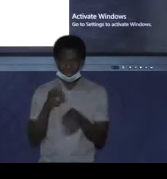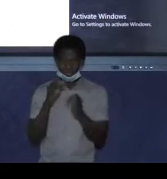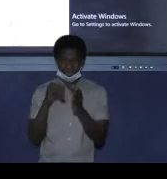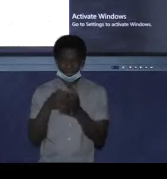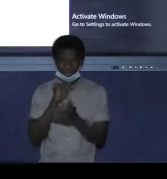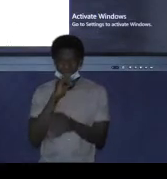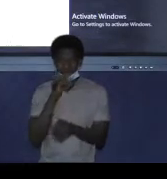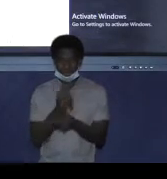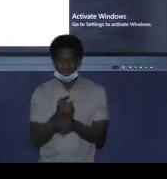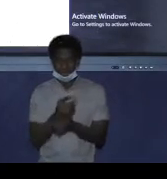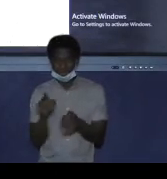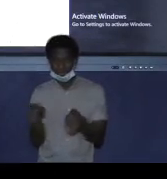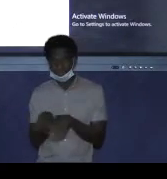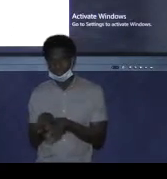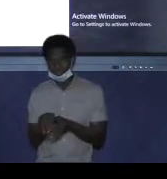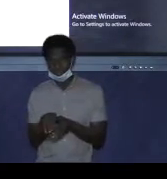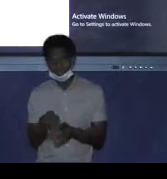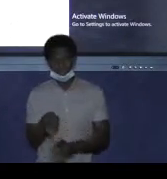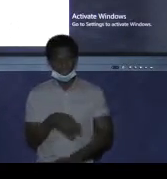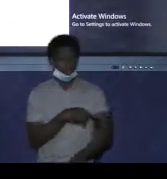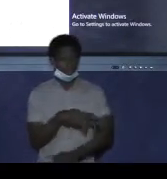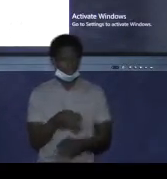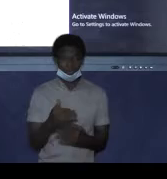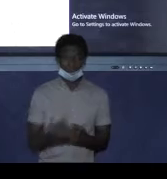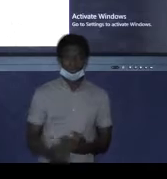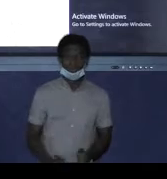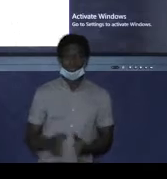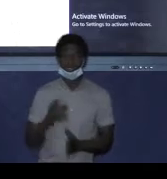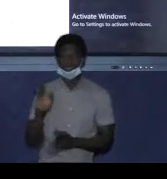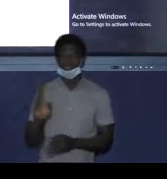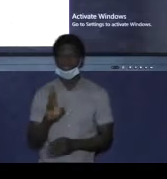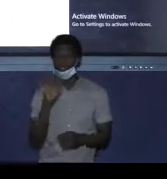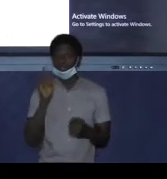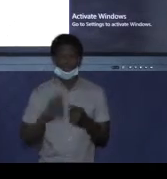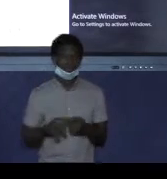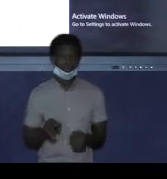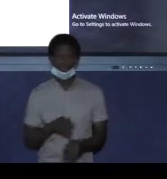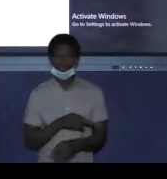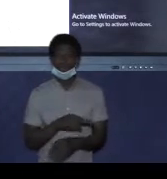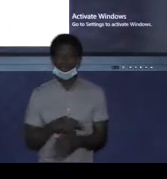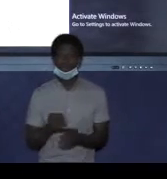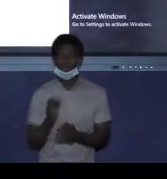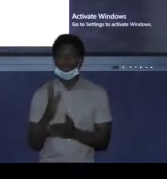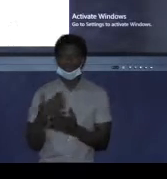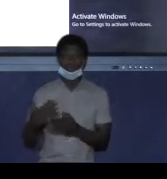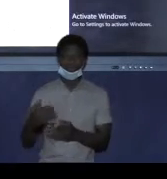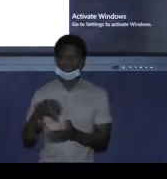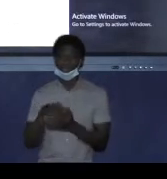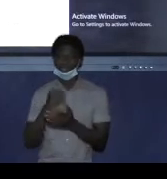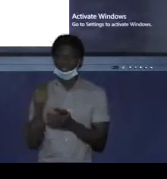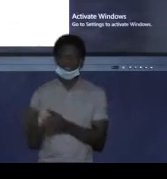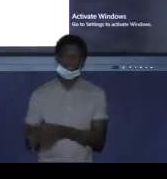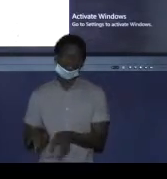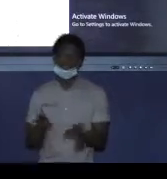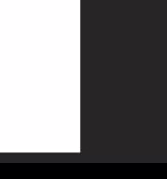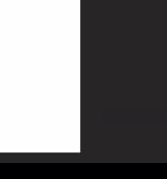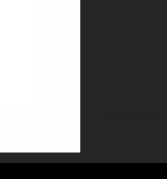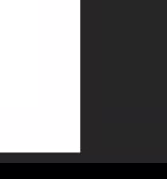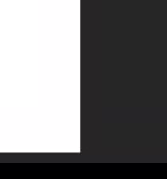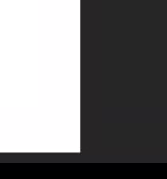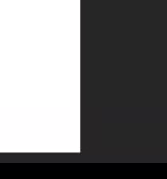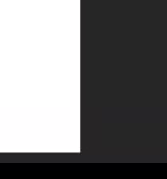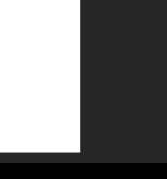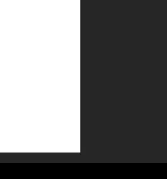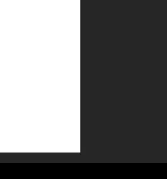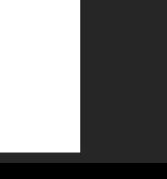is just like the ruler they have using to rule something. This is quite different. It's not the same